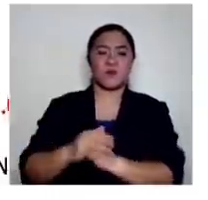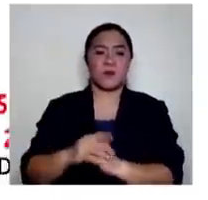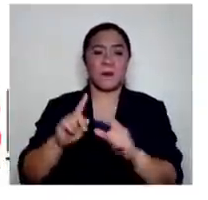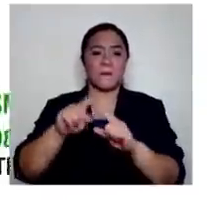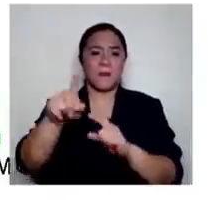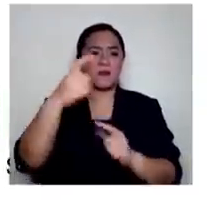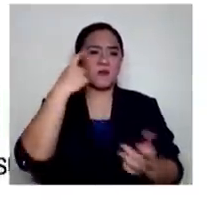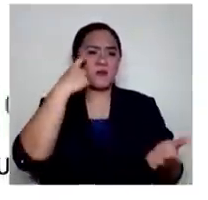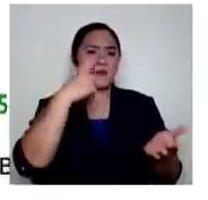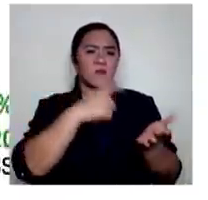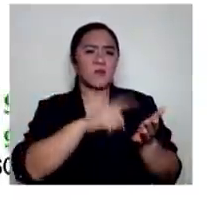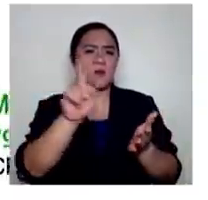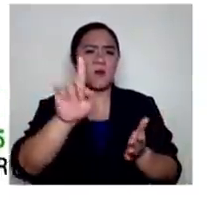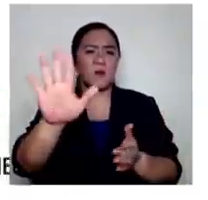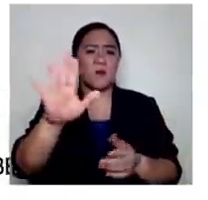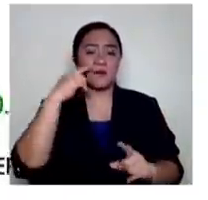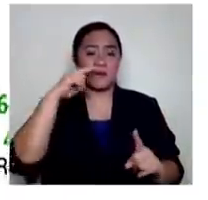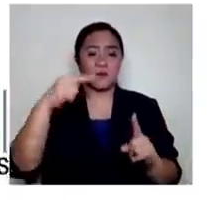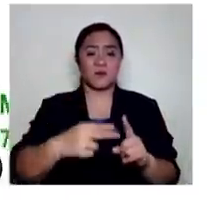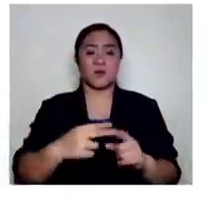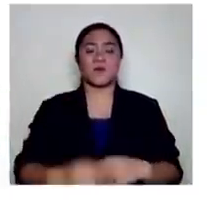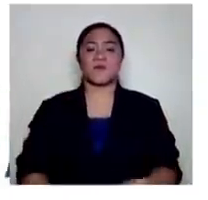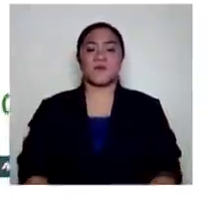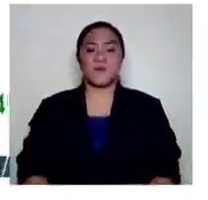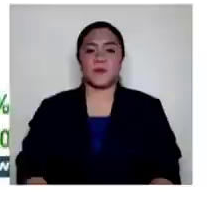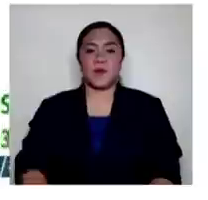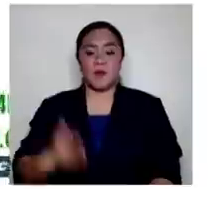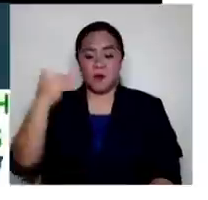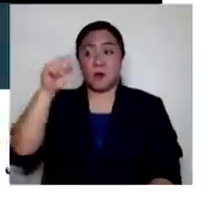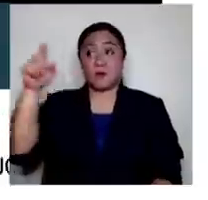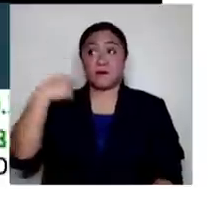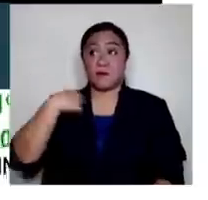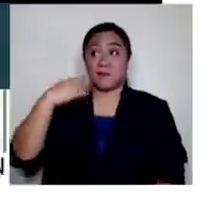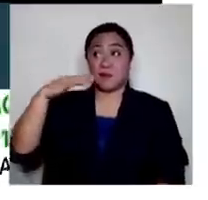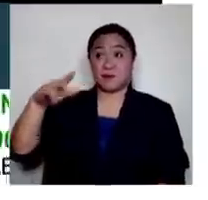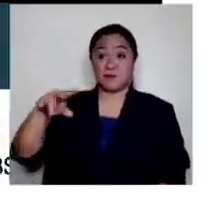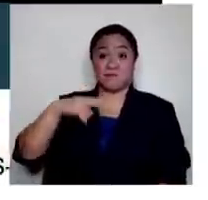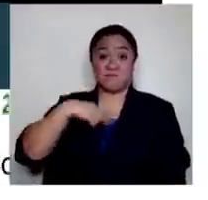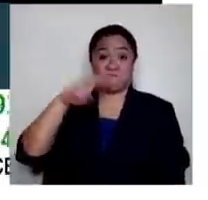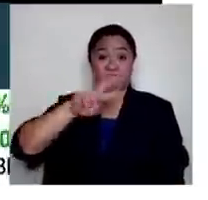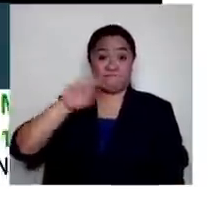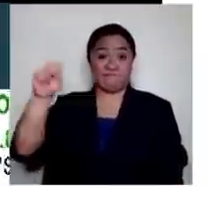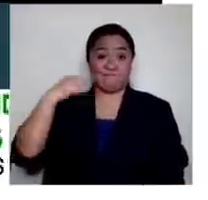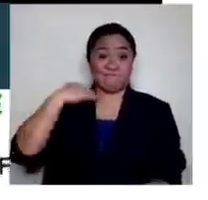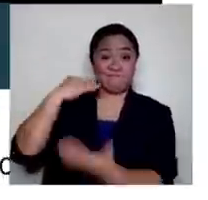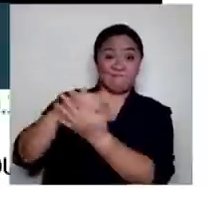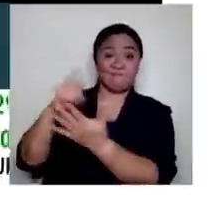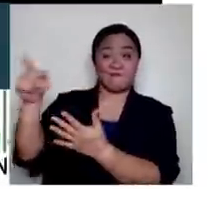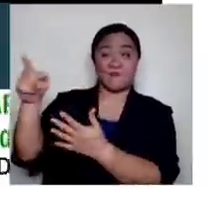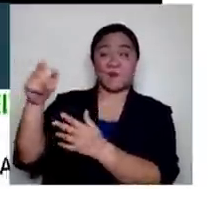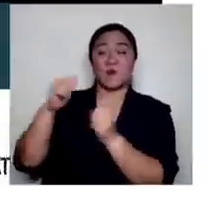ninyo? Well, they are against Senator Pacquiao for president. That's why they want to give him